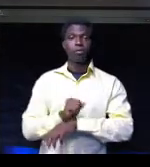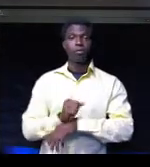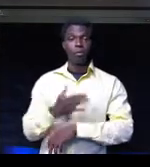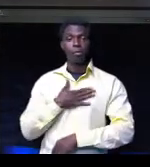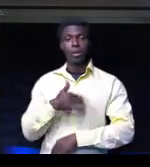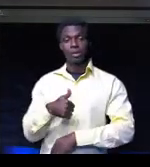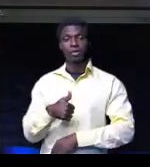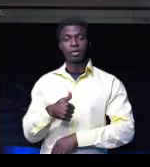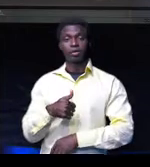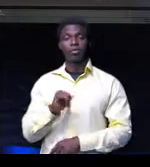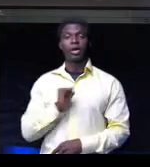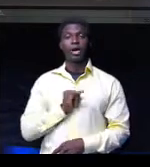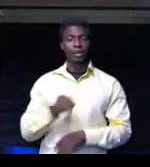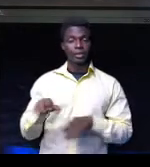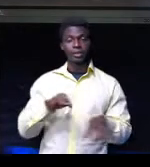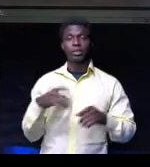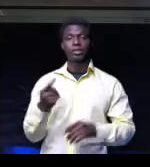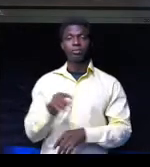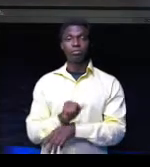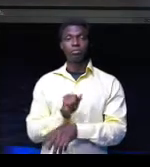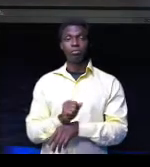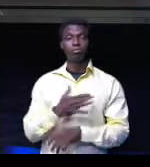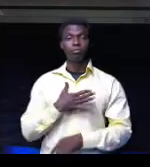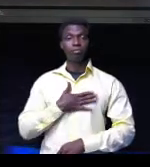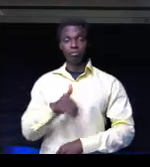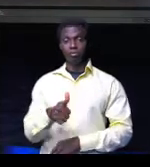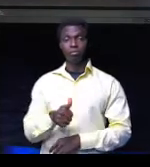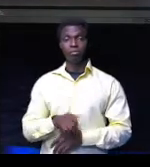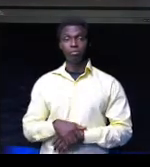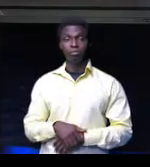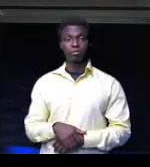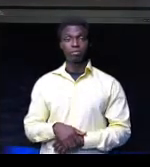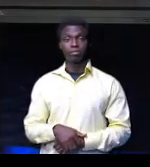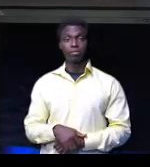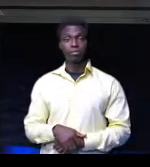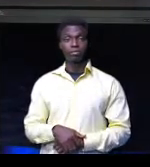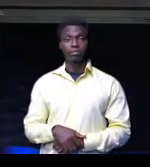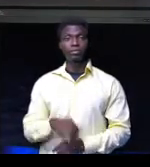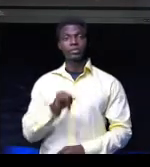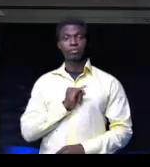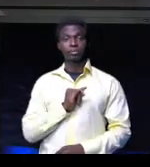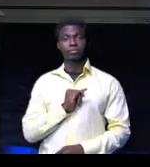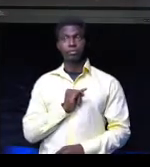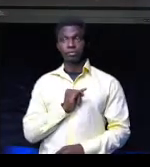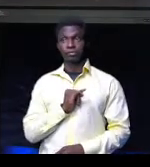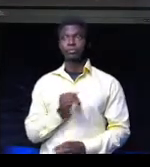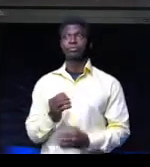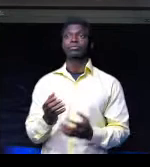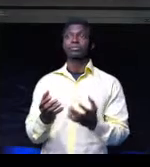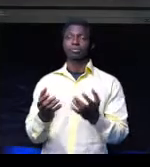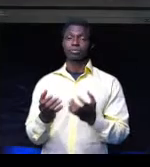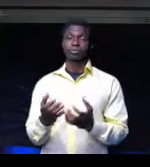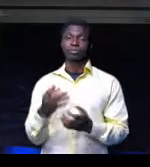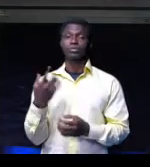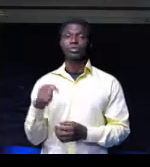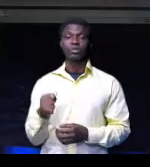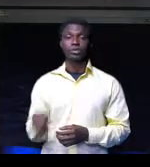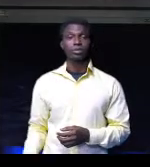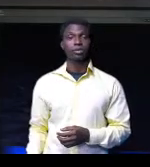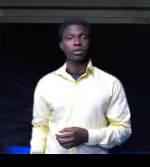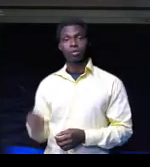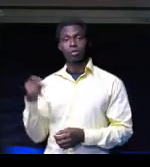myself. I did the work myself. I want the dog to pick the